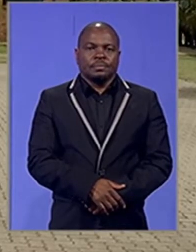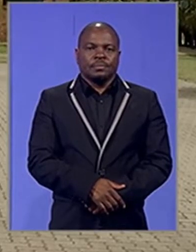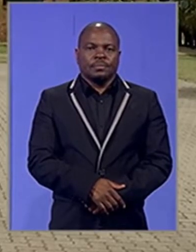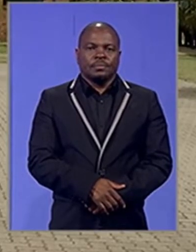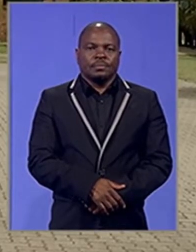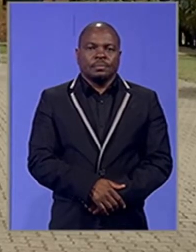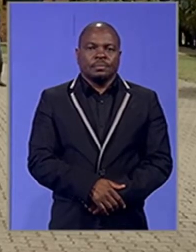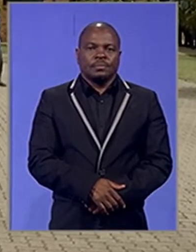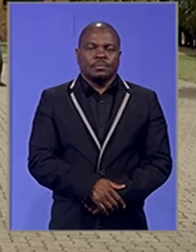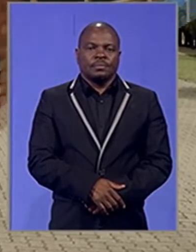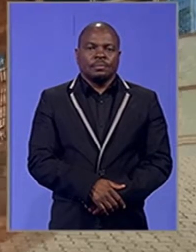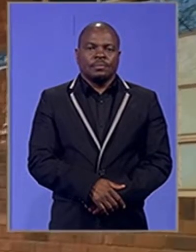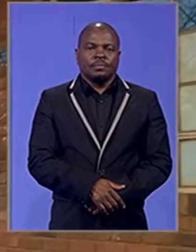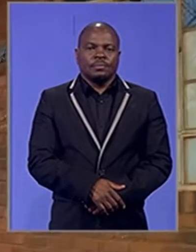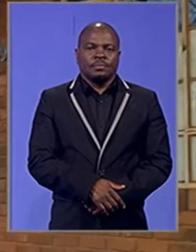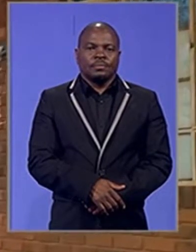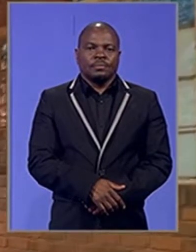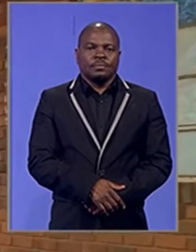Mamelodi.